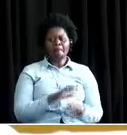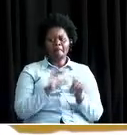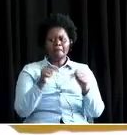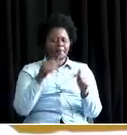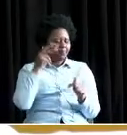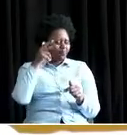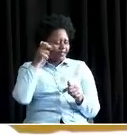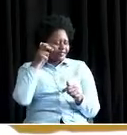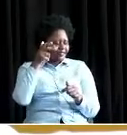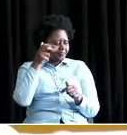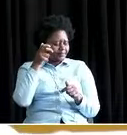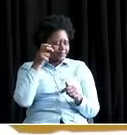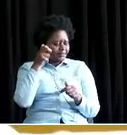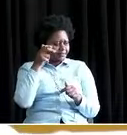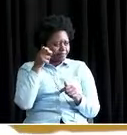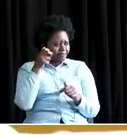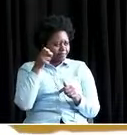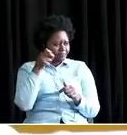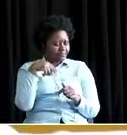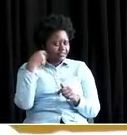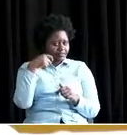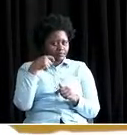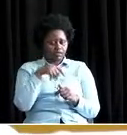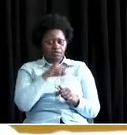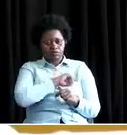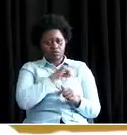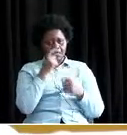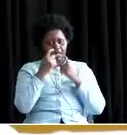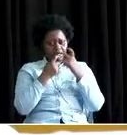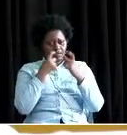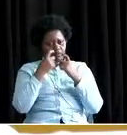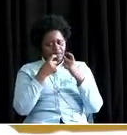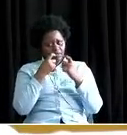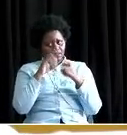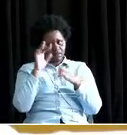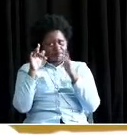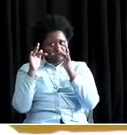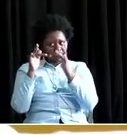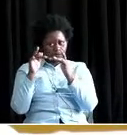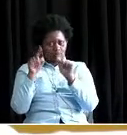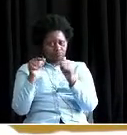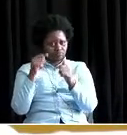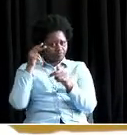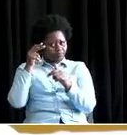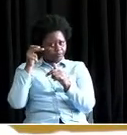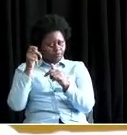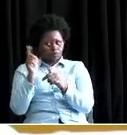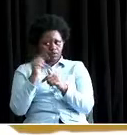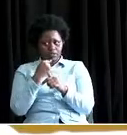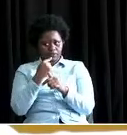Awuzwakali speaker. That is why I was complaining about the network. Awuzwakali ukusothini.